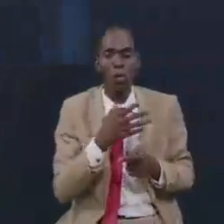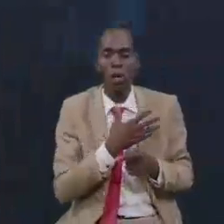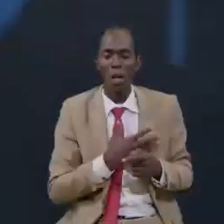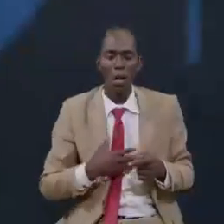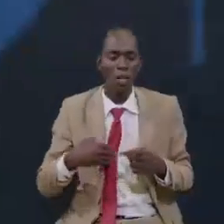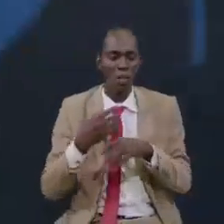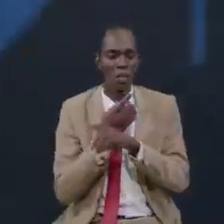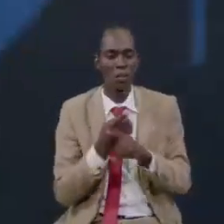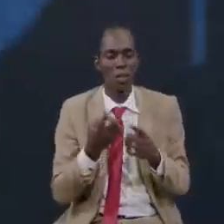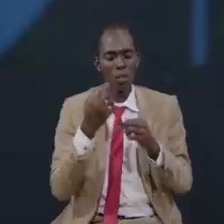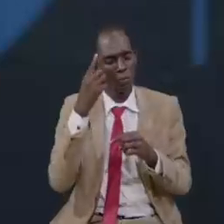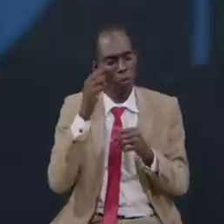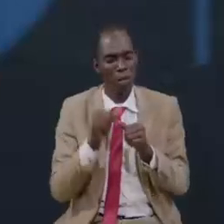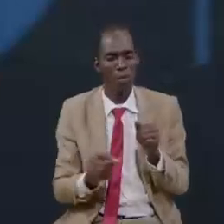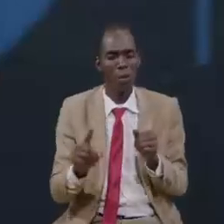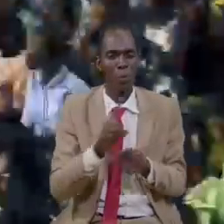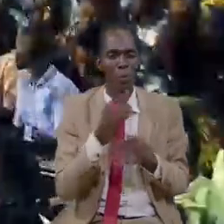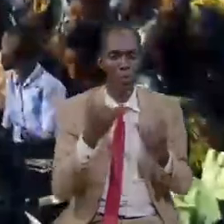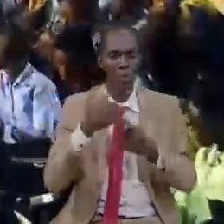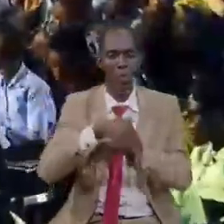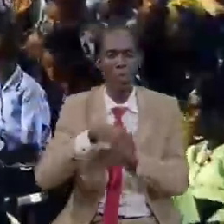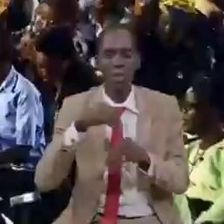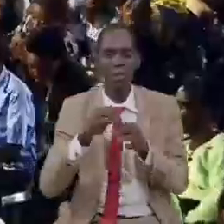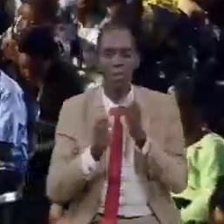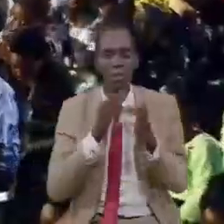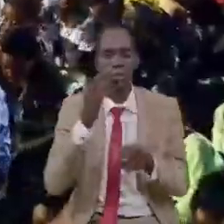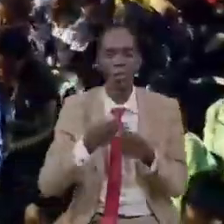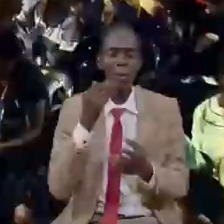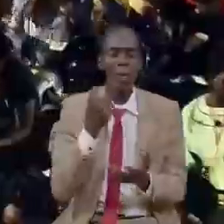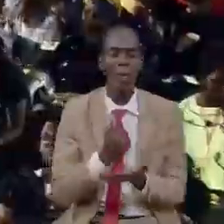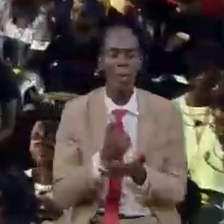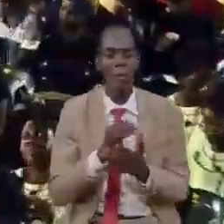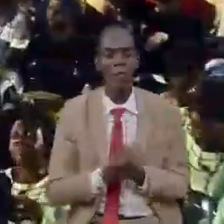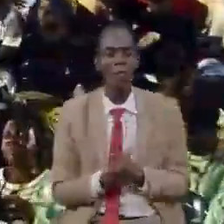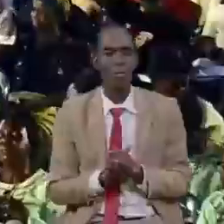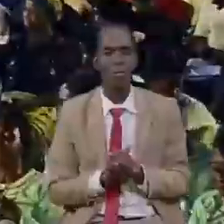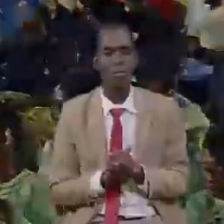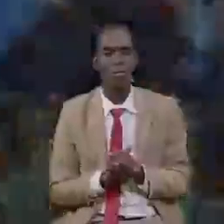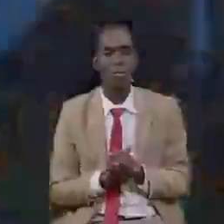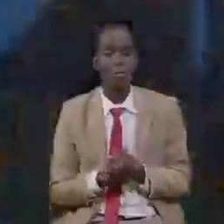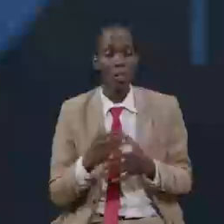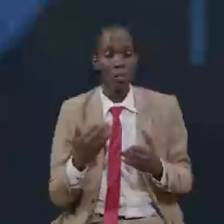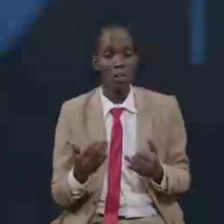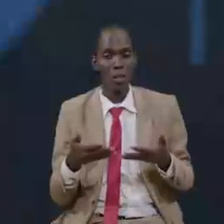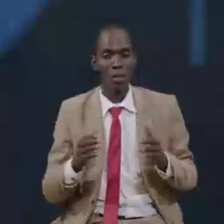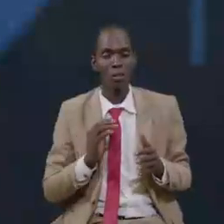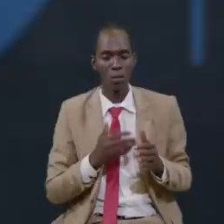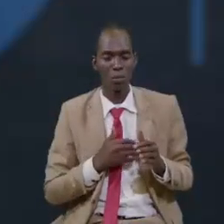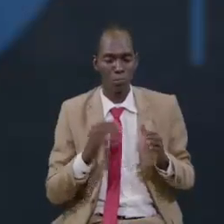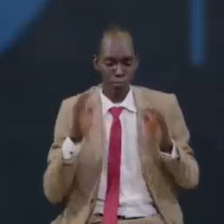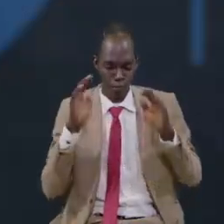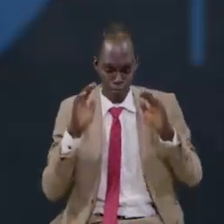everyone tonight. In Jesus' name. Heads bowed and eyes closed.